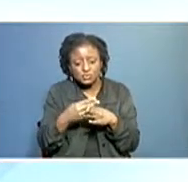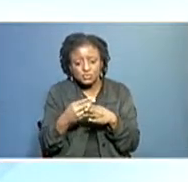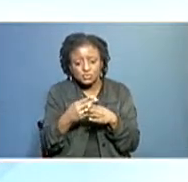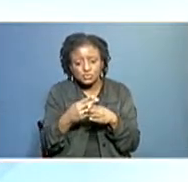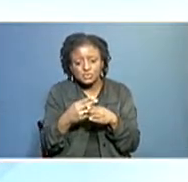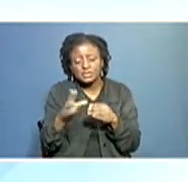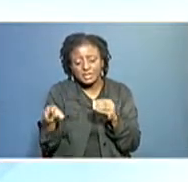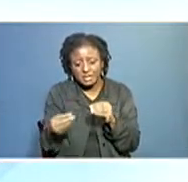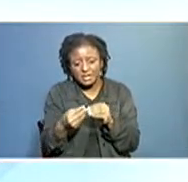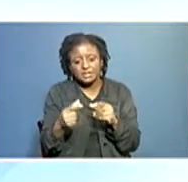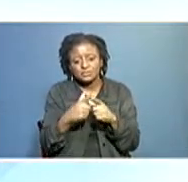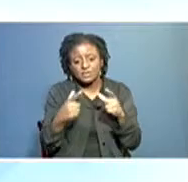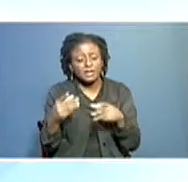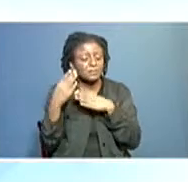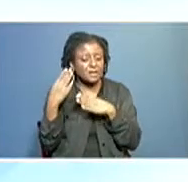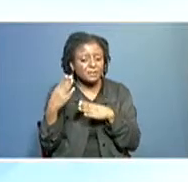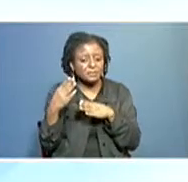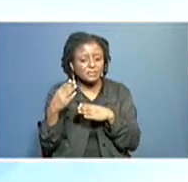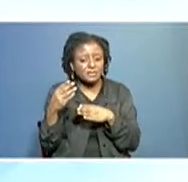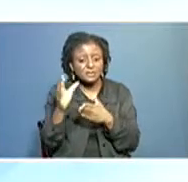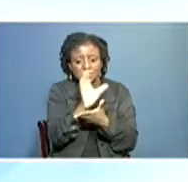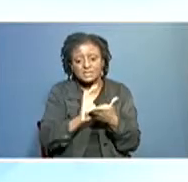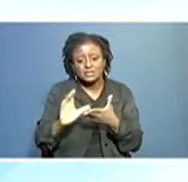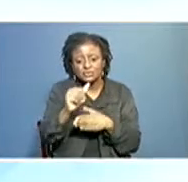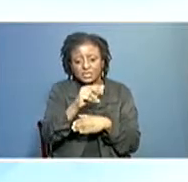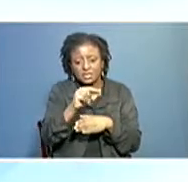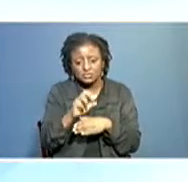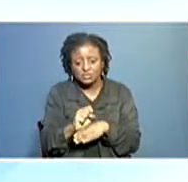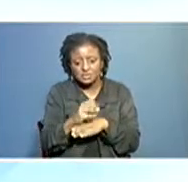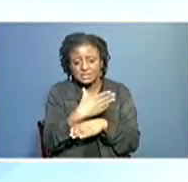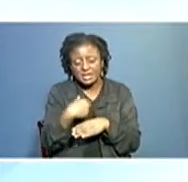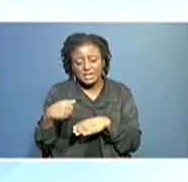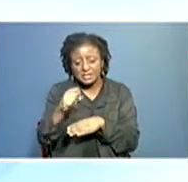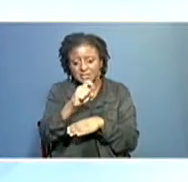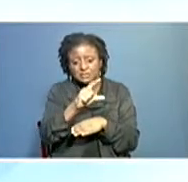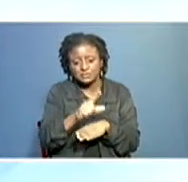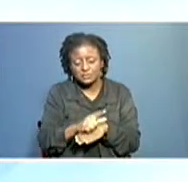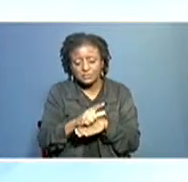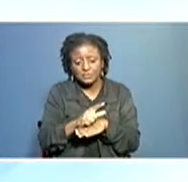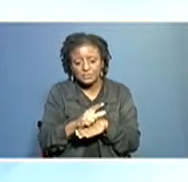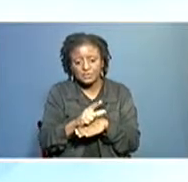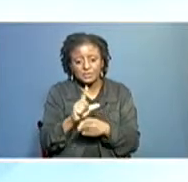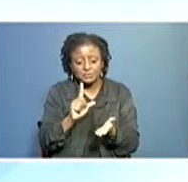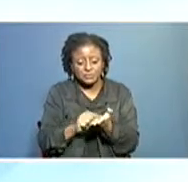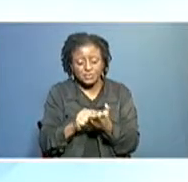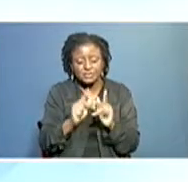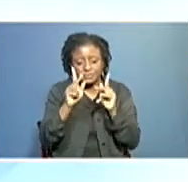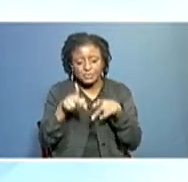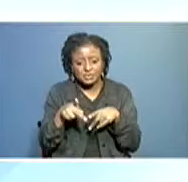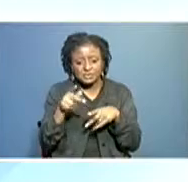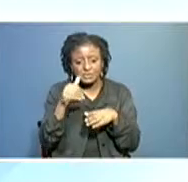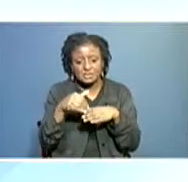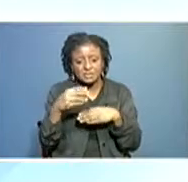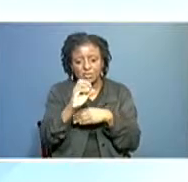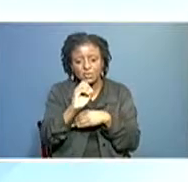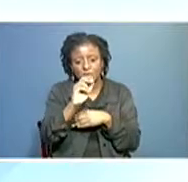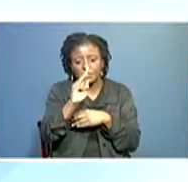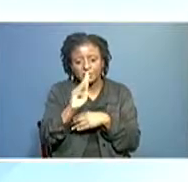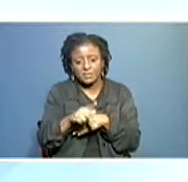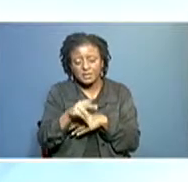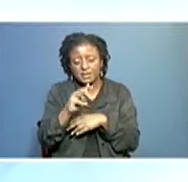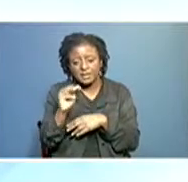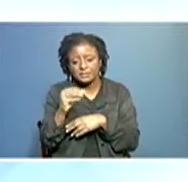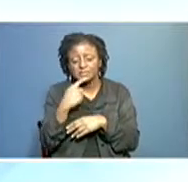Central Andros, and Eleuthera. Press officer in the office of the Prime Minister, Gillian Gray, today confirmed that thousands of